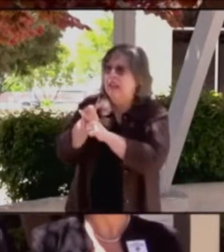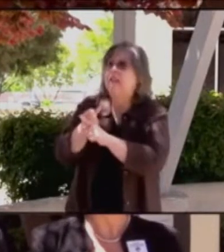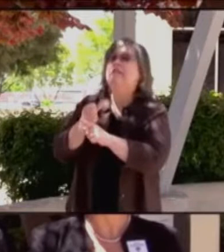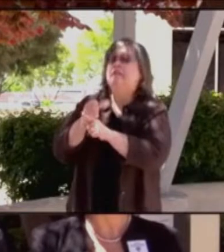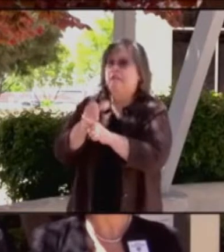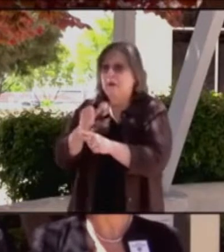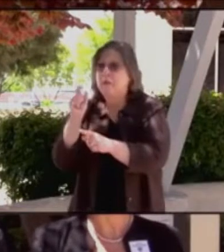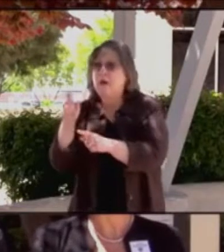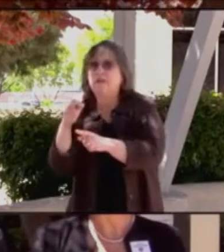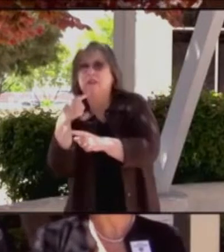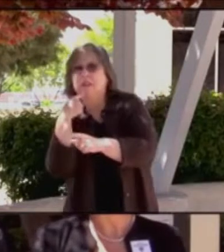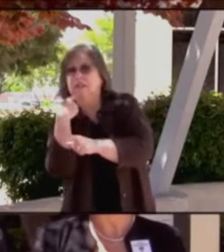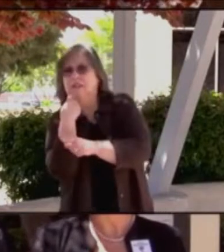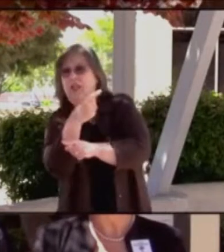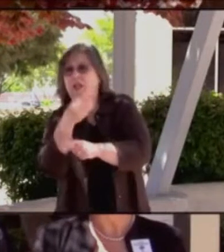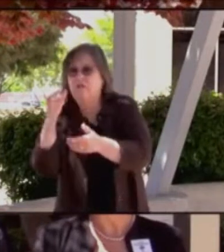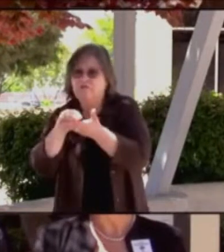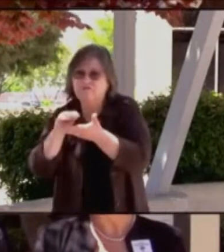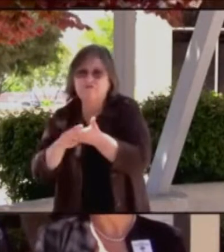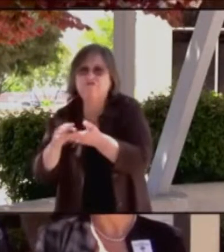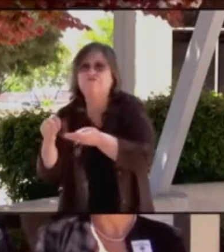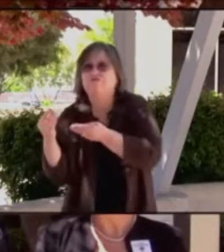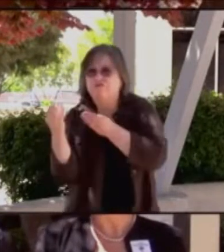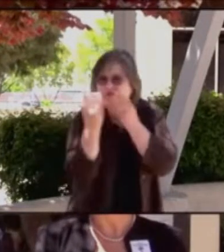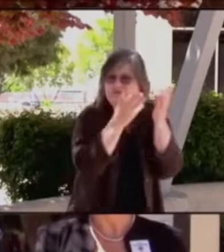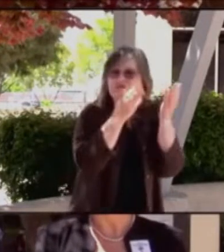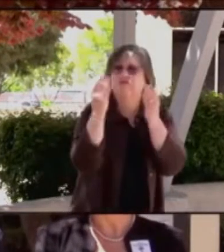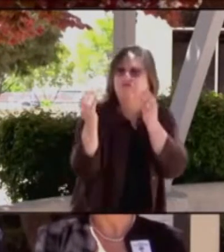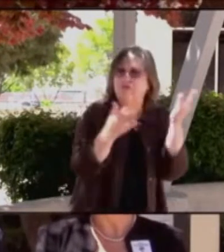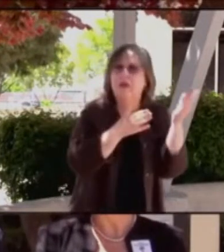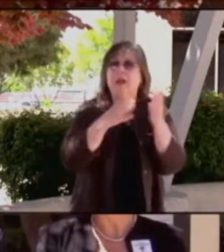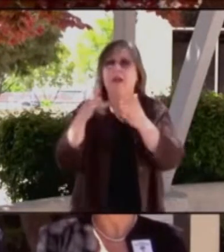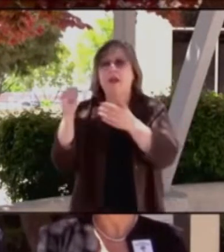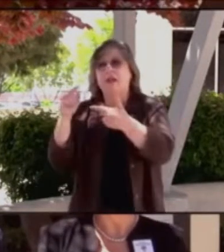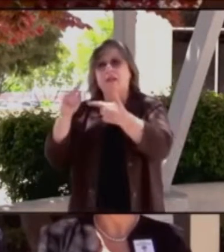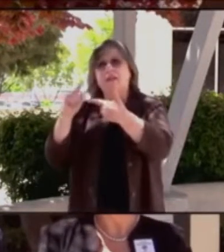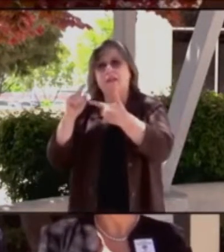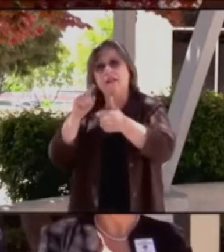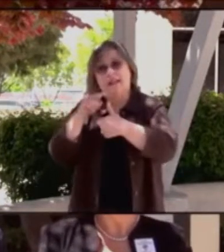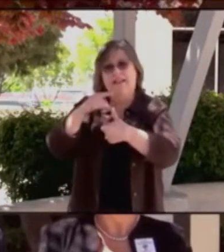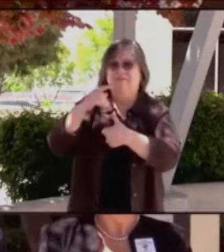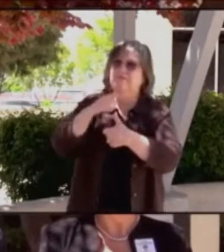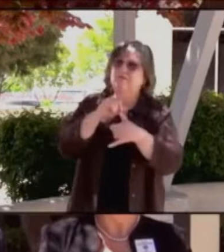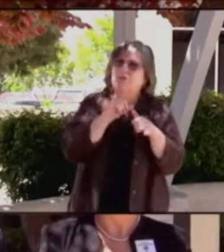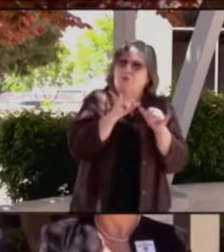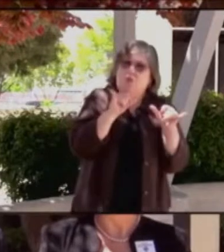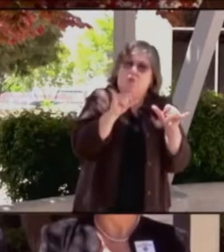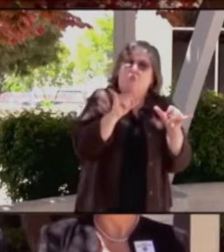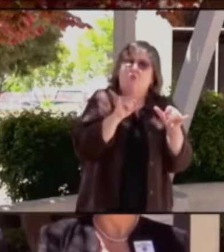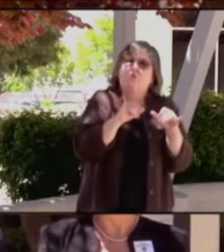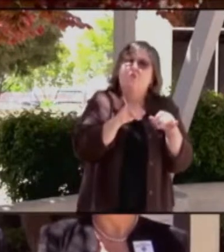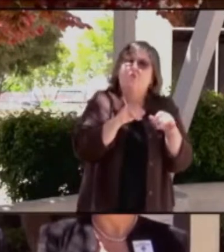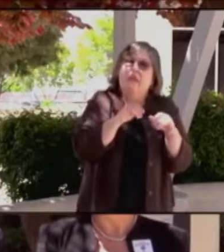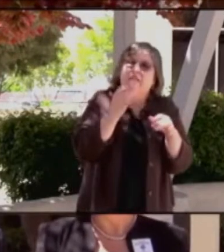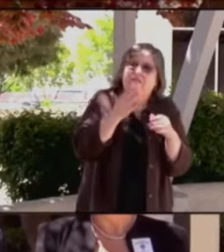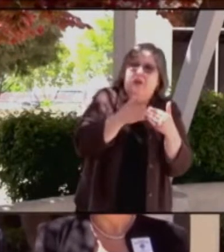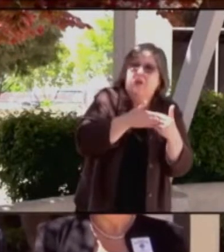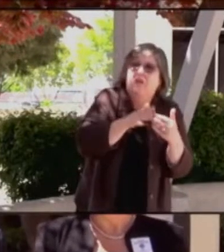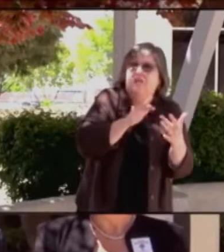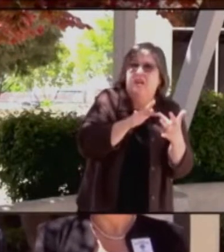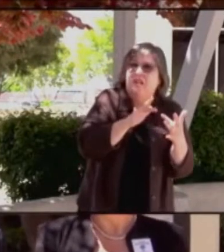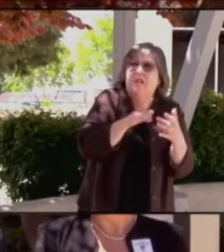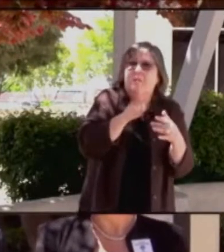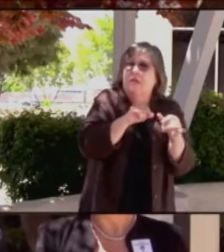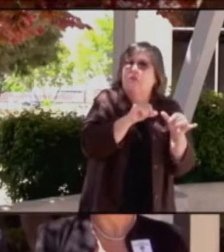and continue to quarantine unvaccinated close contacts. Second, continue to use face